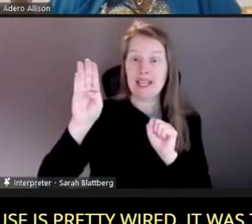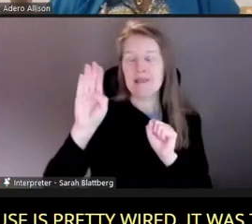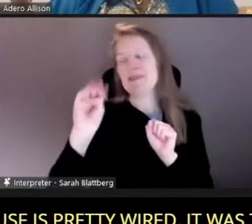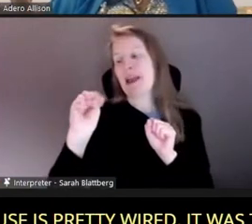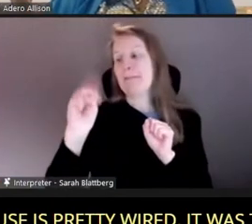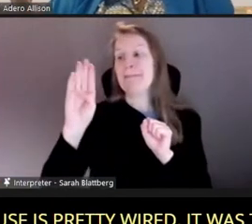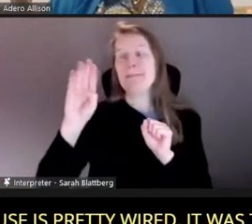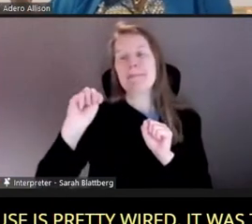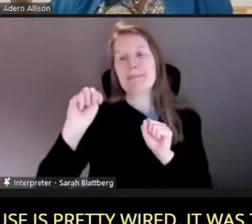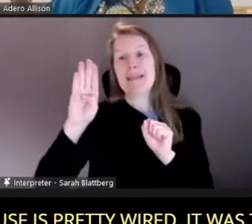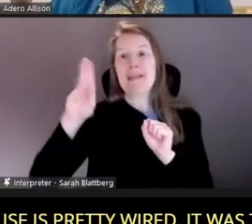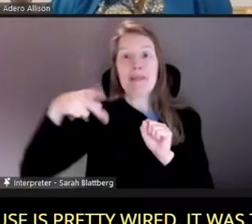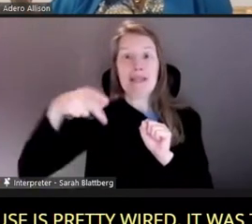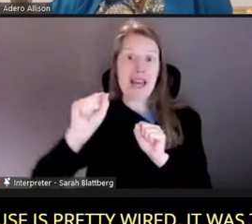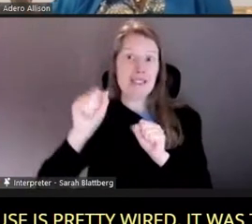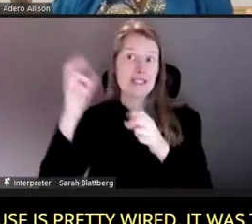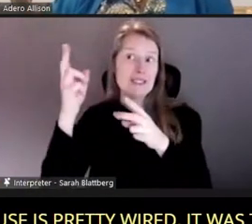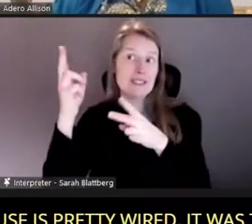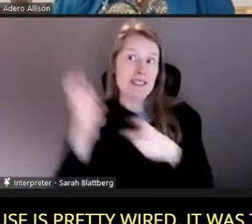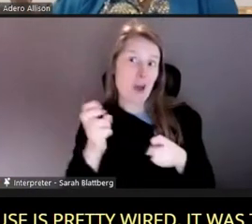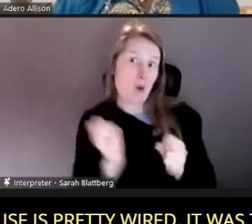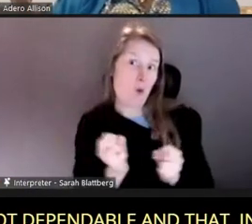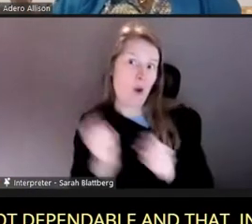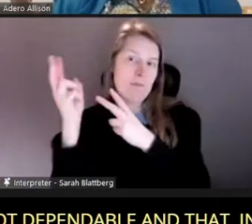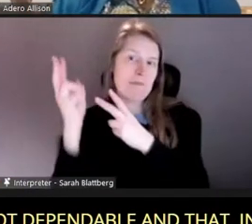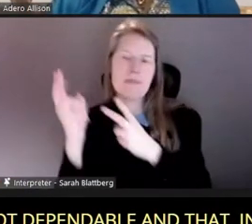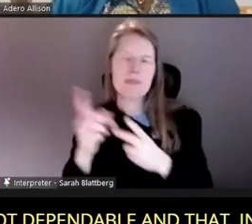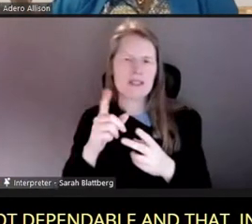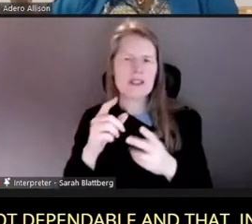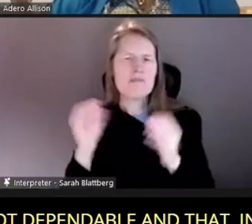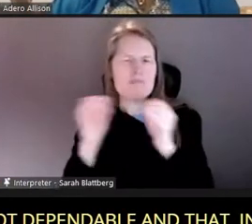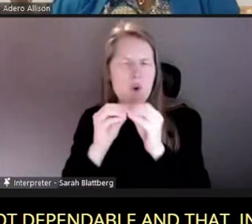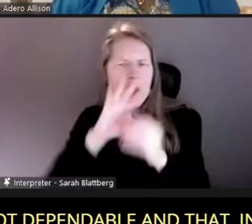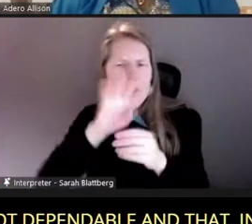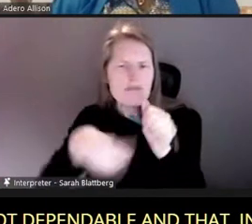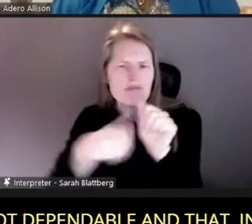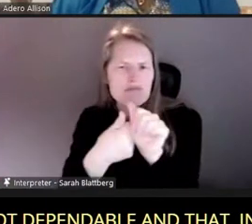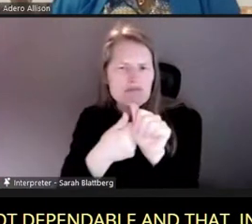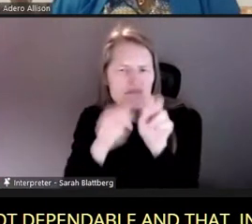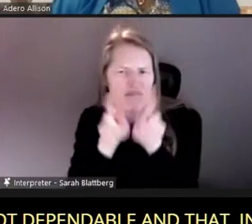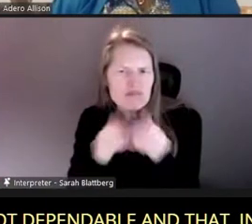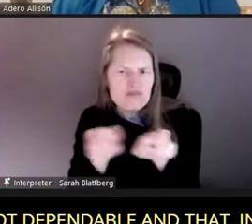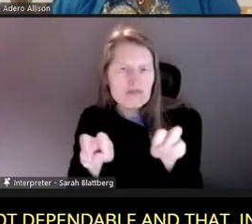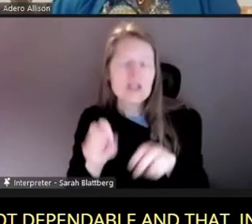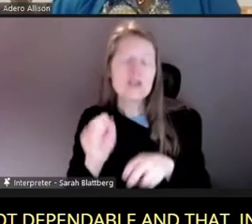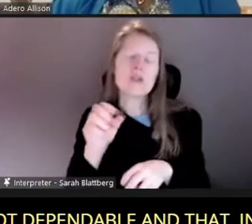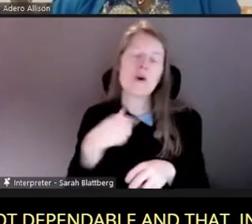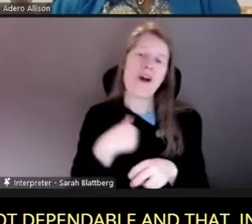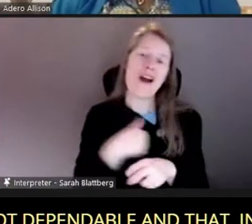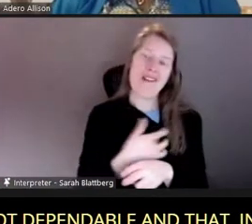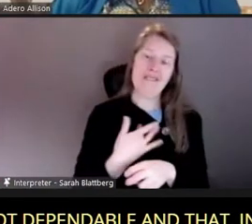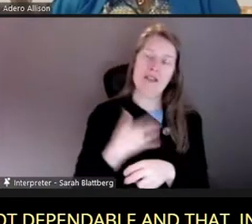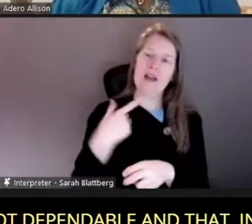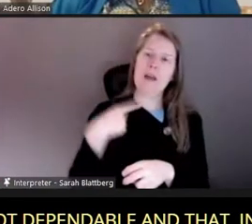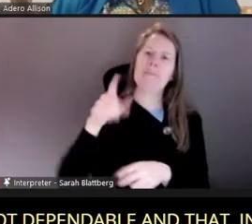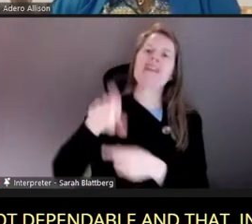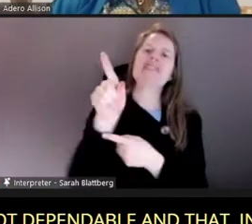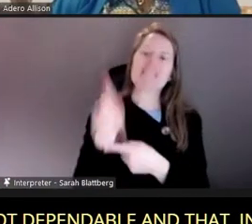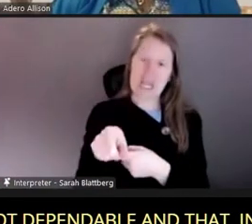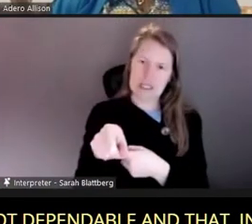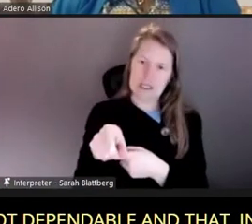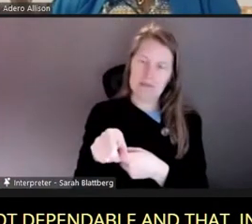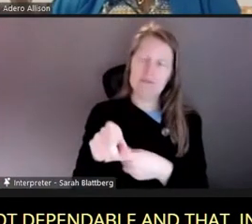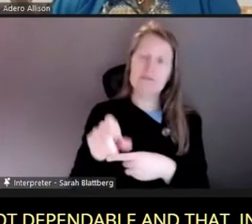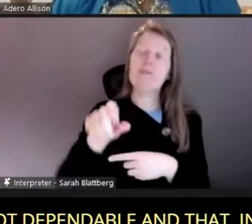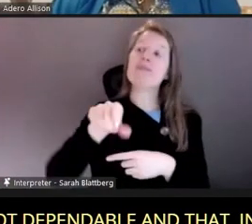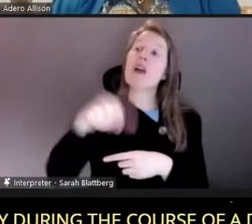were. So yeah, as you mentioned, the only way for me to test whether or not other programs or other